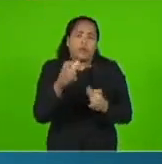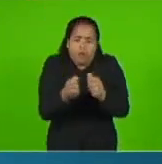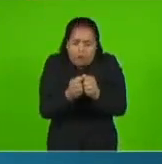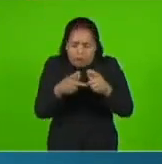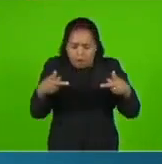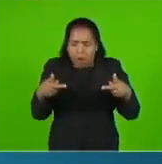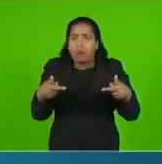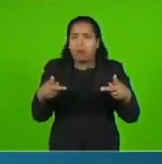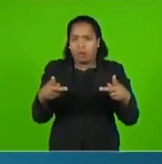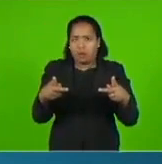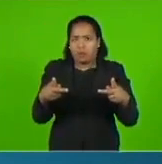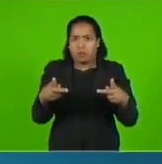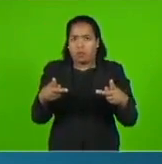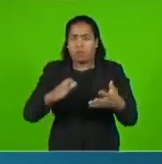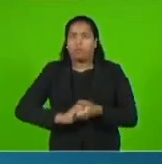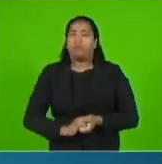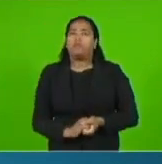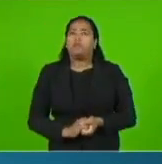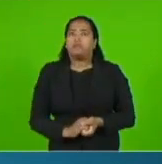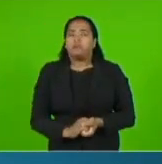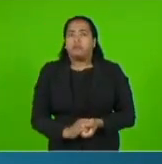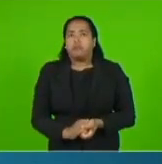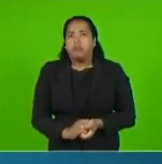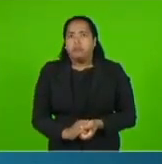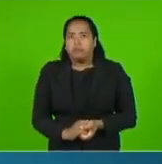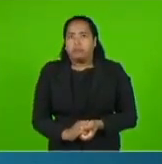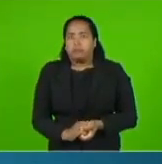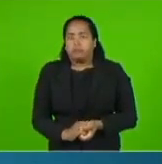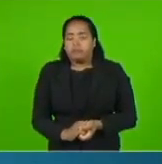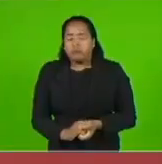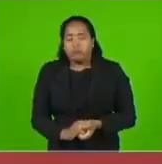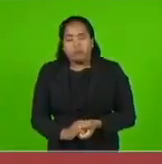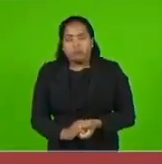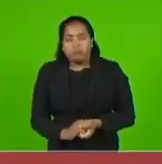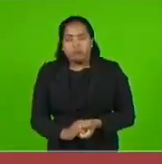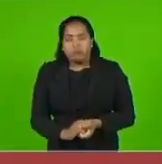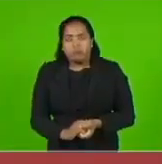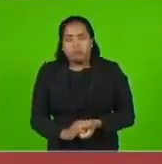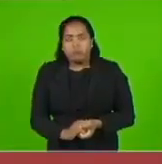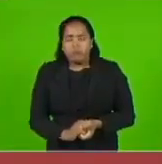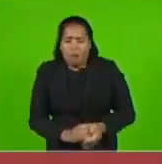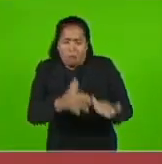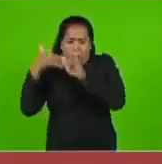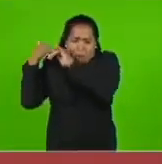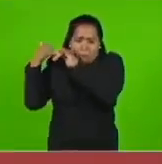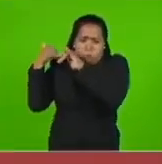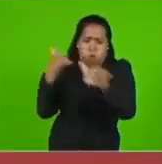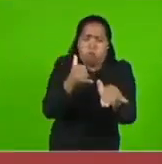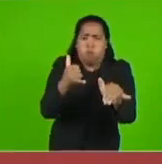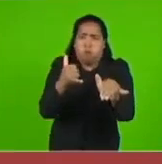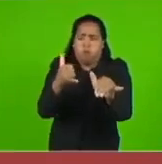And what does the book of Revelation say? What Jesus mentions, he says,